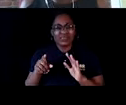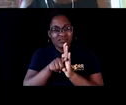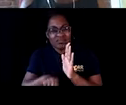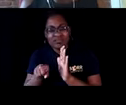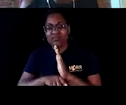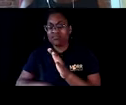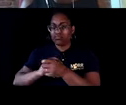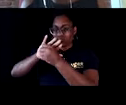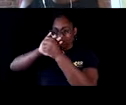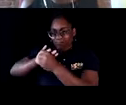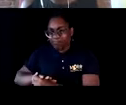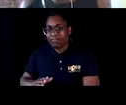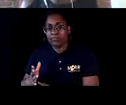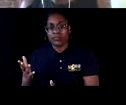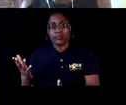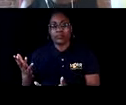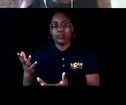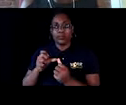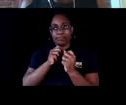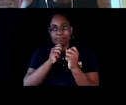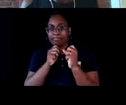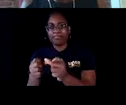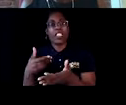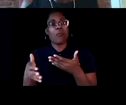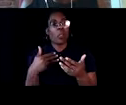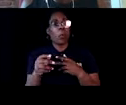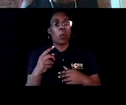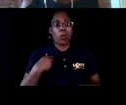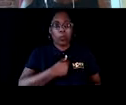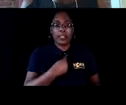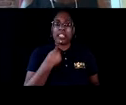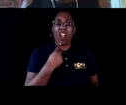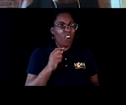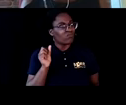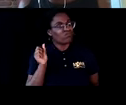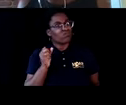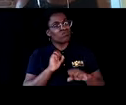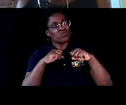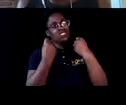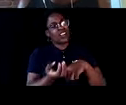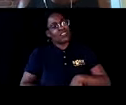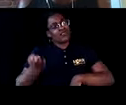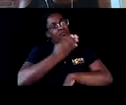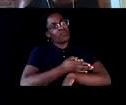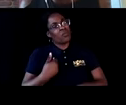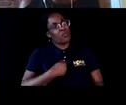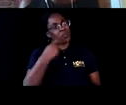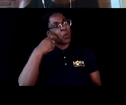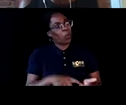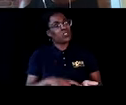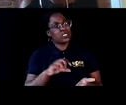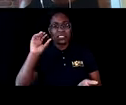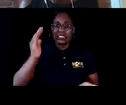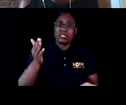oppression, right, that those continue to this day. As a matter of fact, if we look across gender categories, that